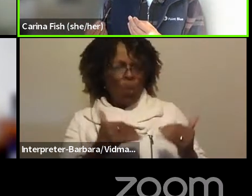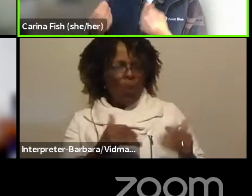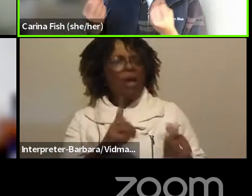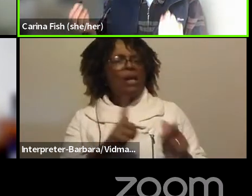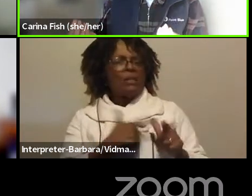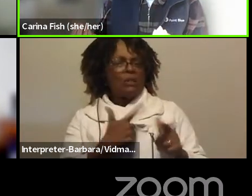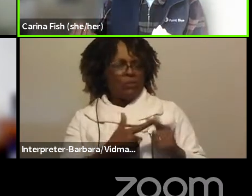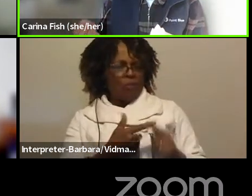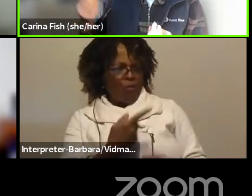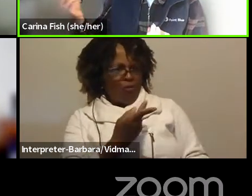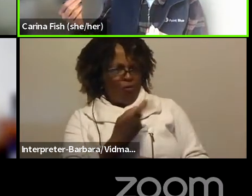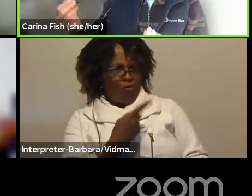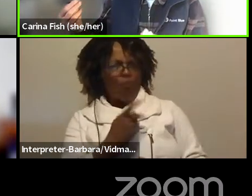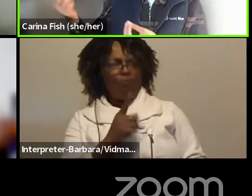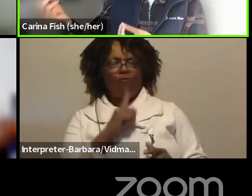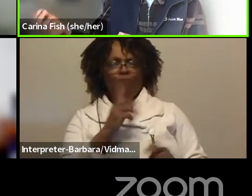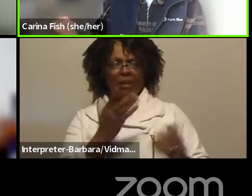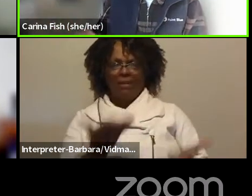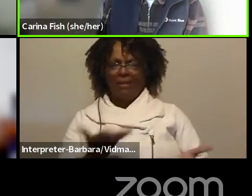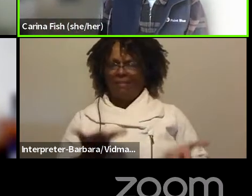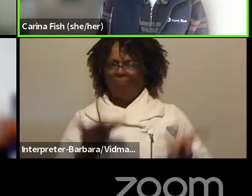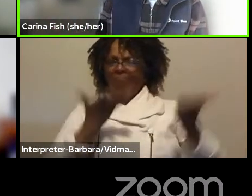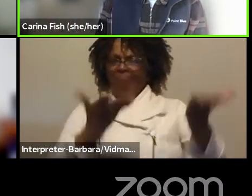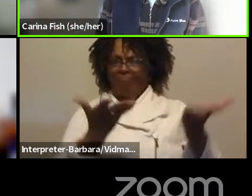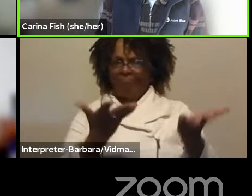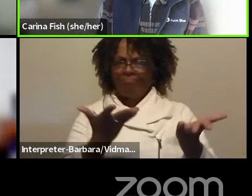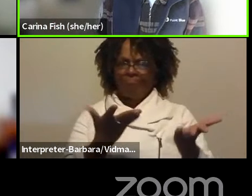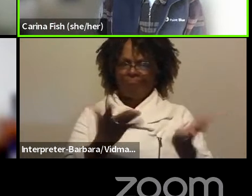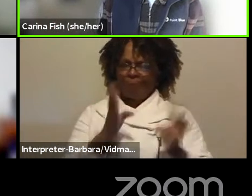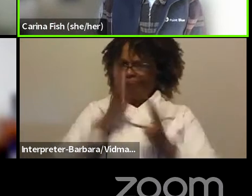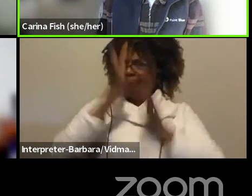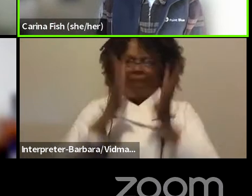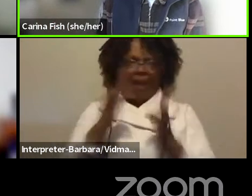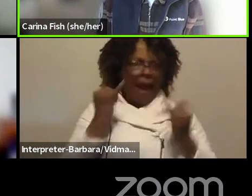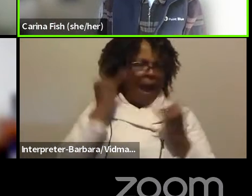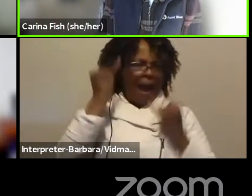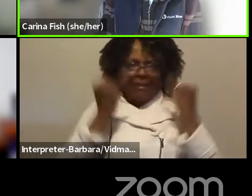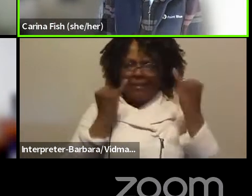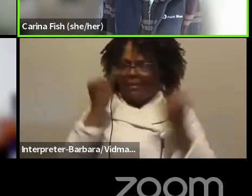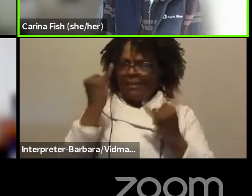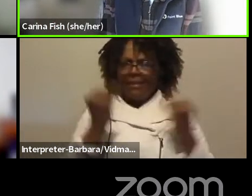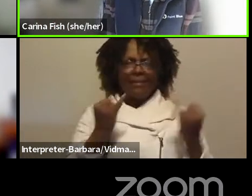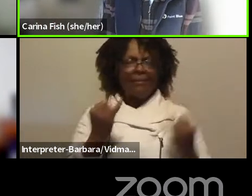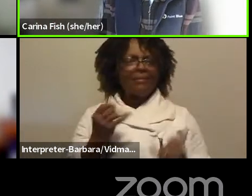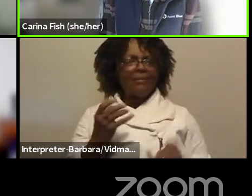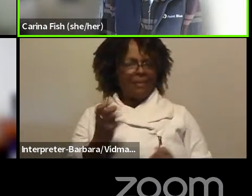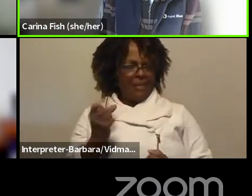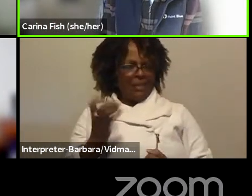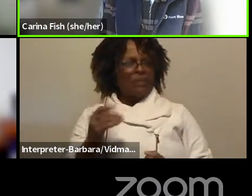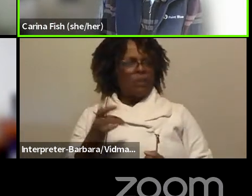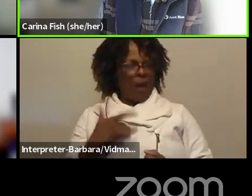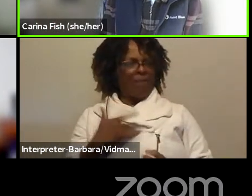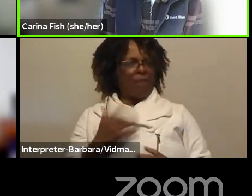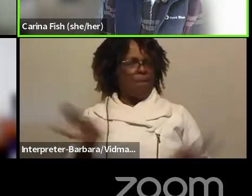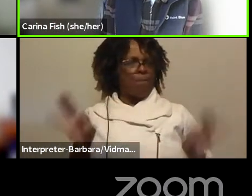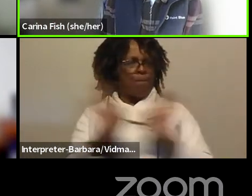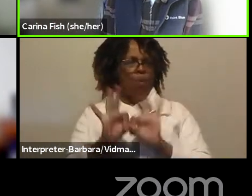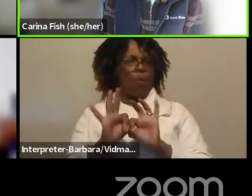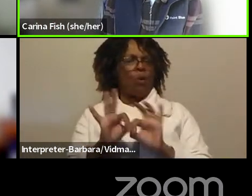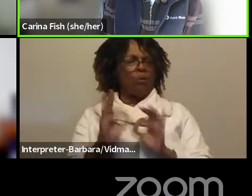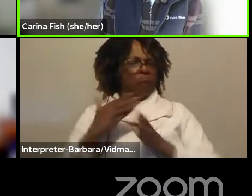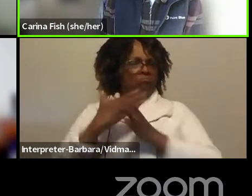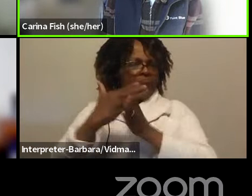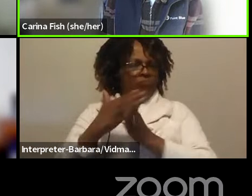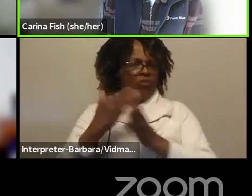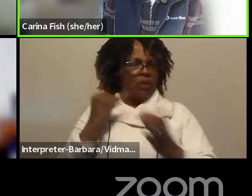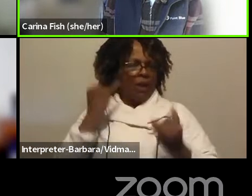that sparks interest from somebody who does. So yeah, I think just putting your ideas out there is scary, but once